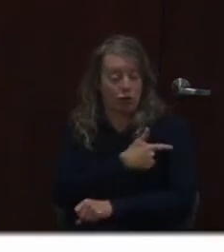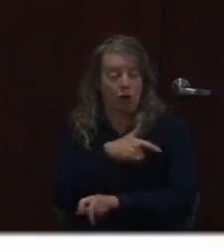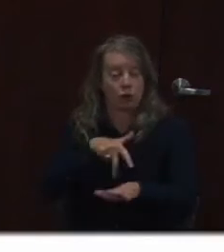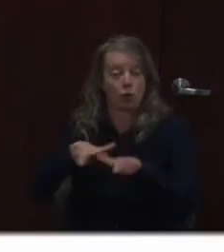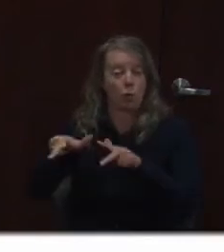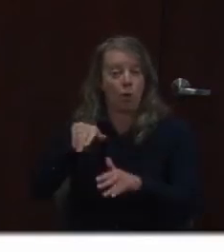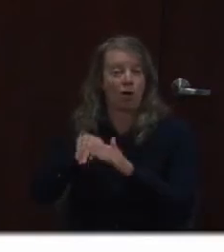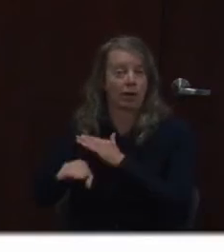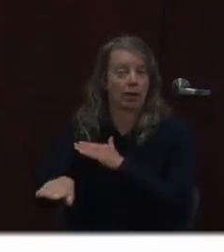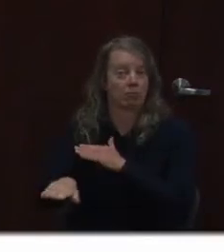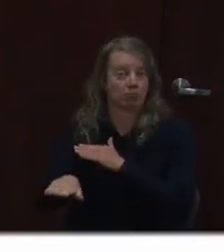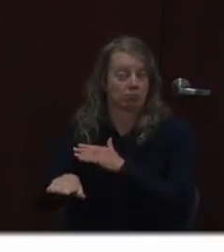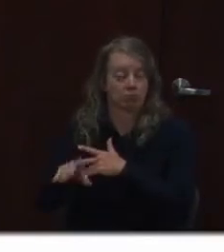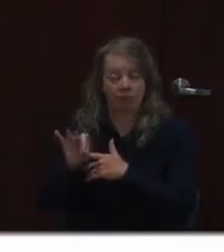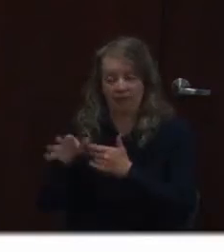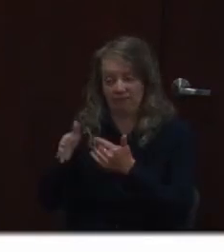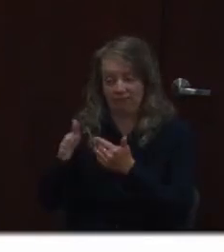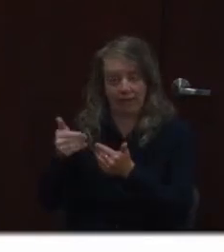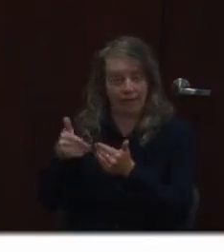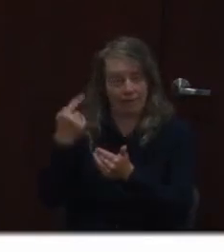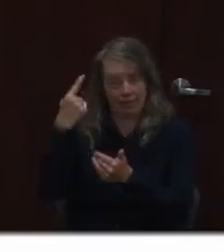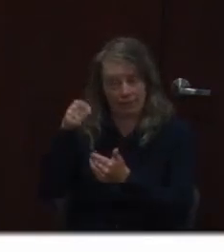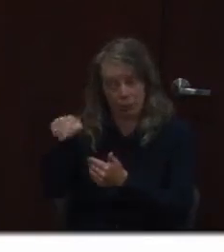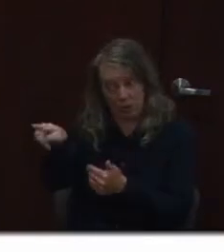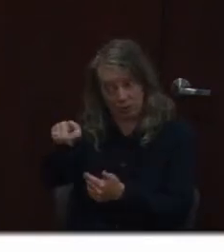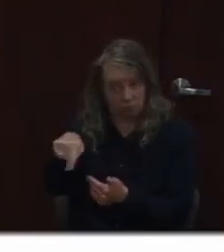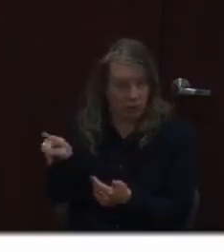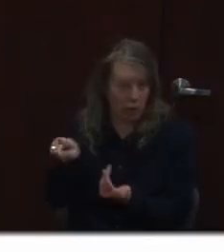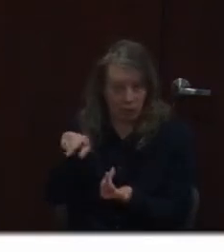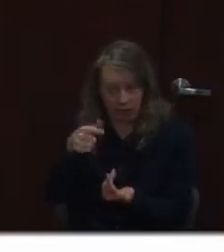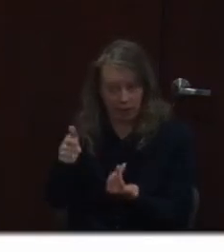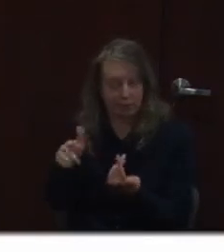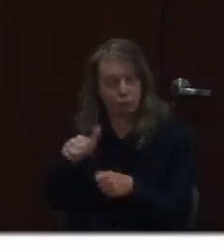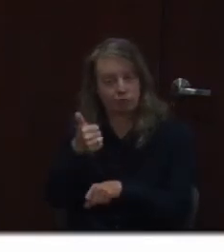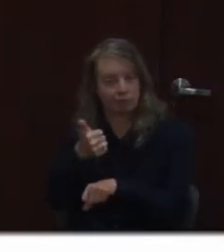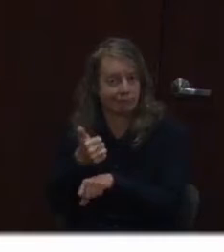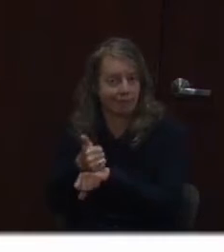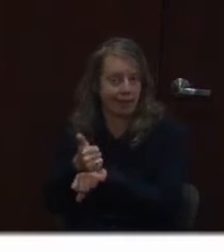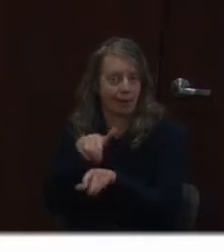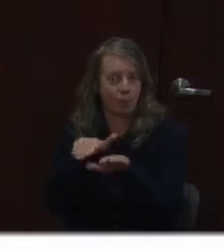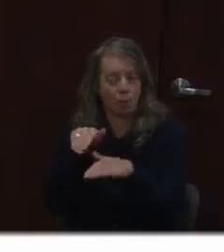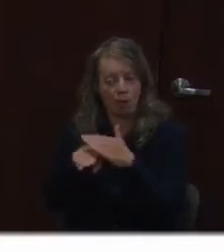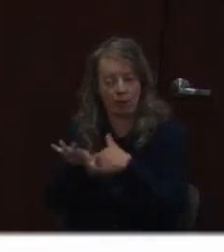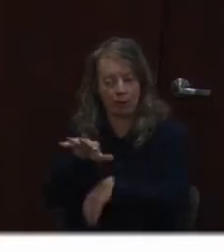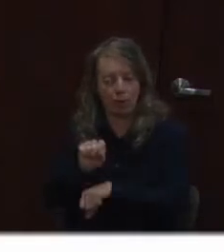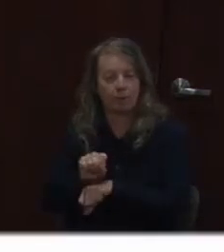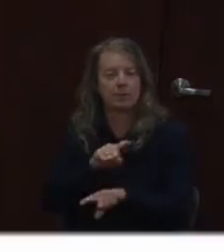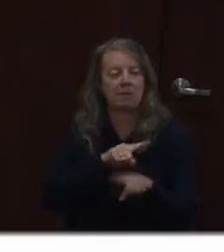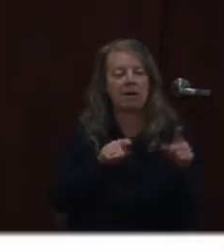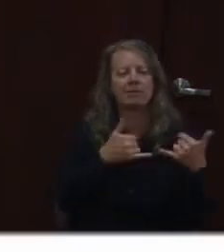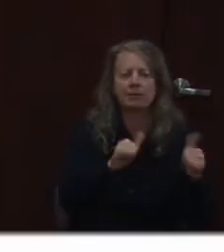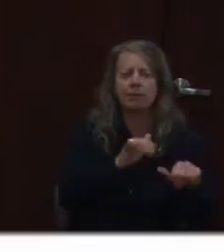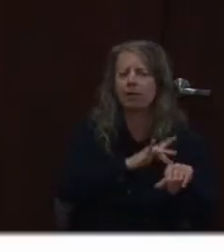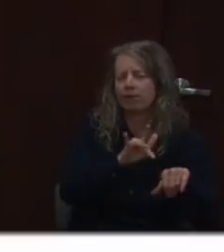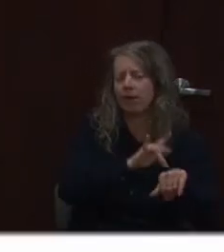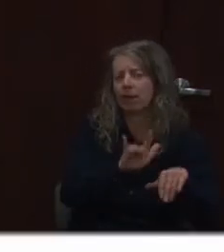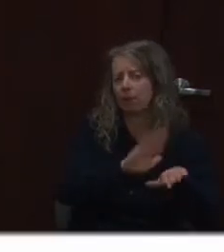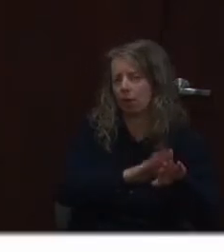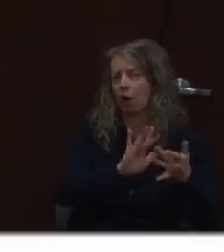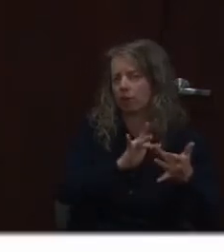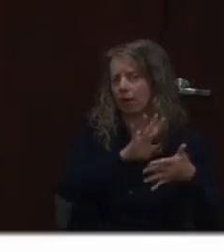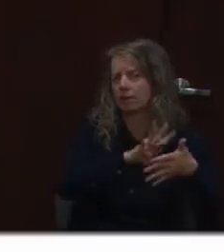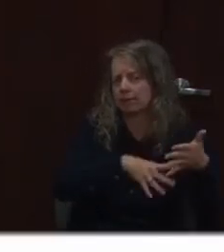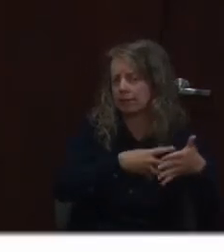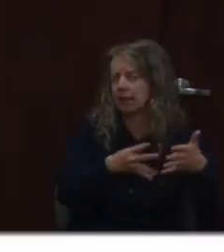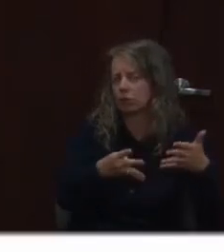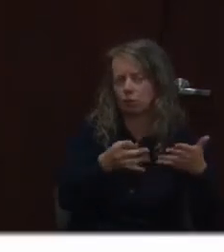convenient for them. And so we will continue to offer our online scheduler for those who want to make an appointment and have